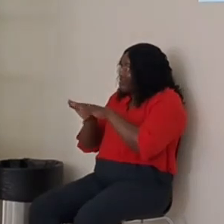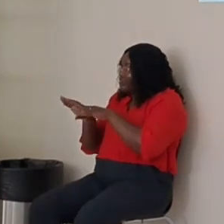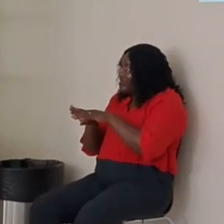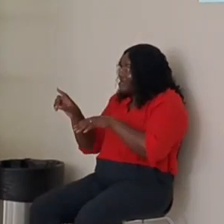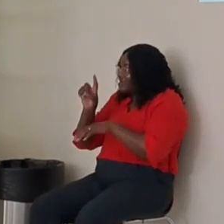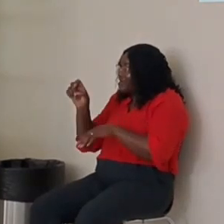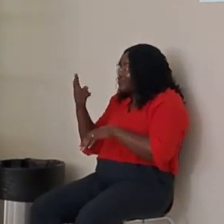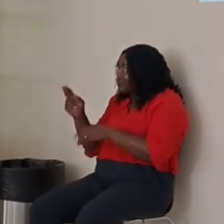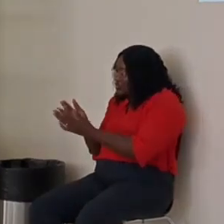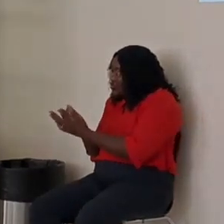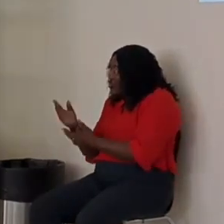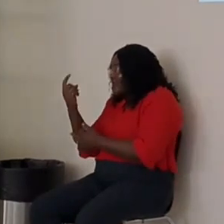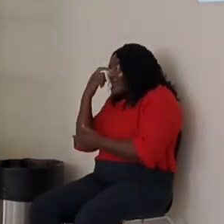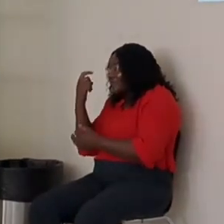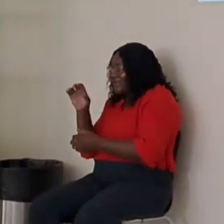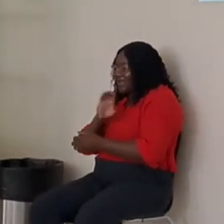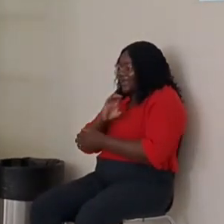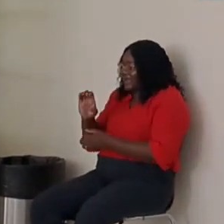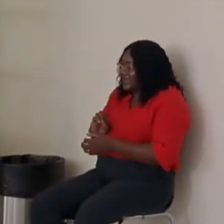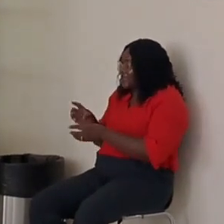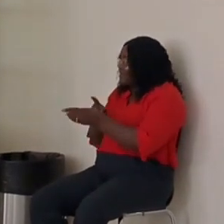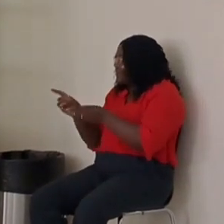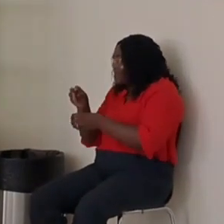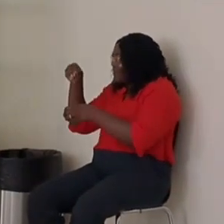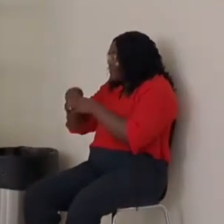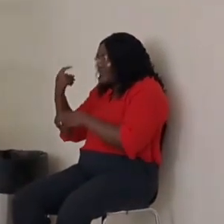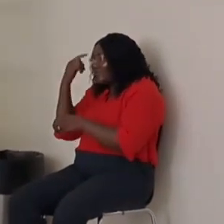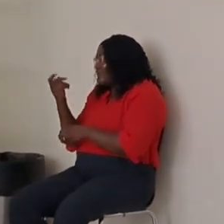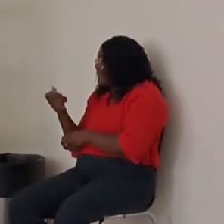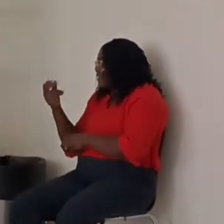through the minister, not through the executive director in the Ministry of Finance.